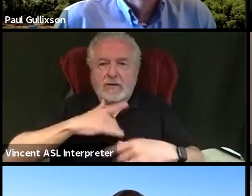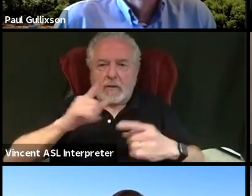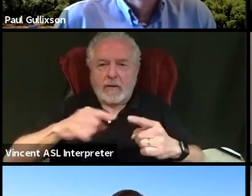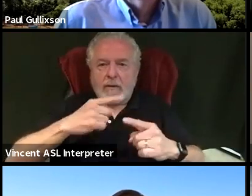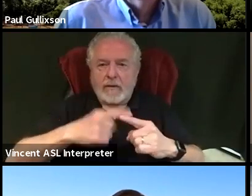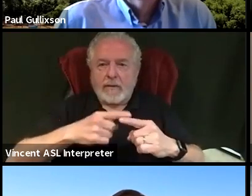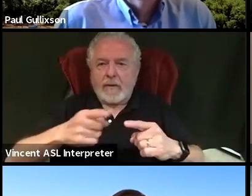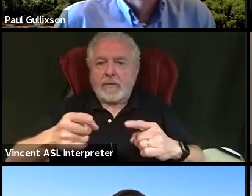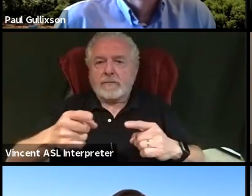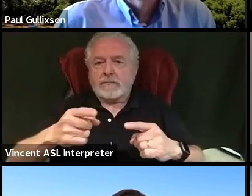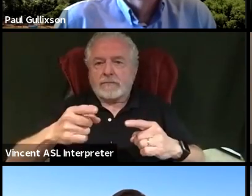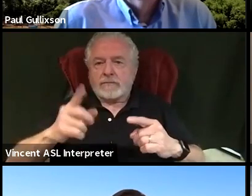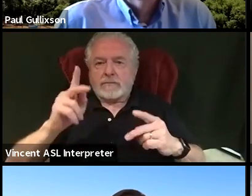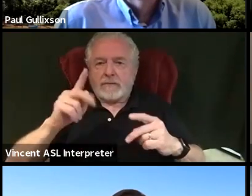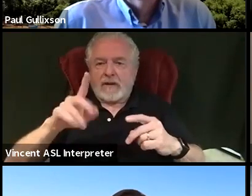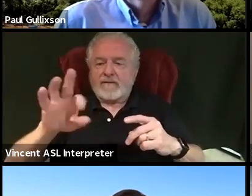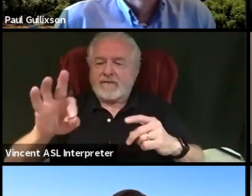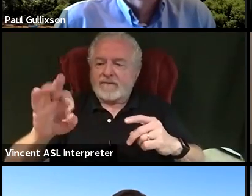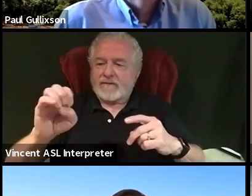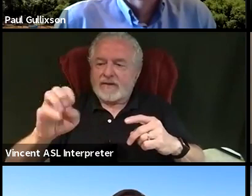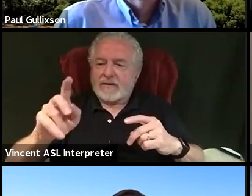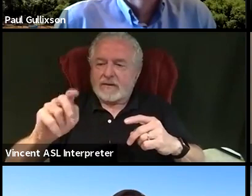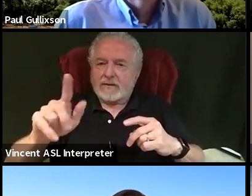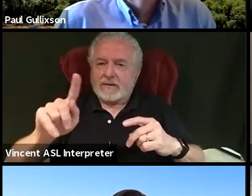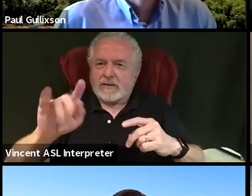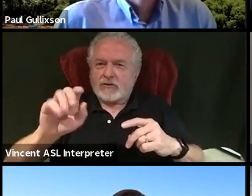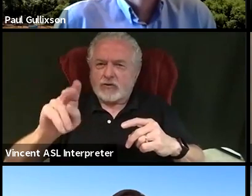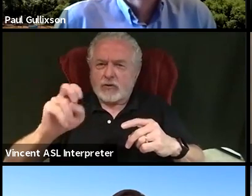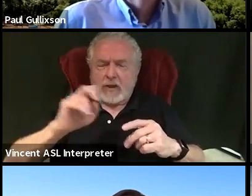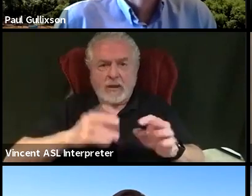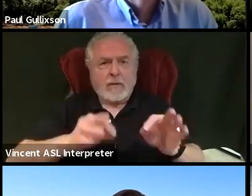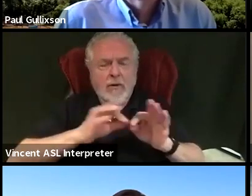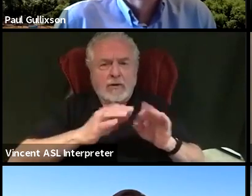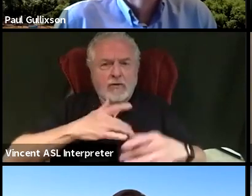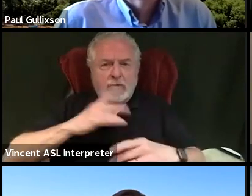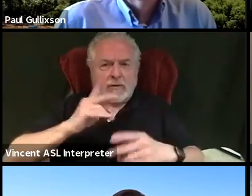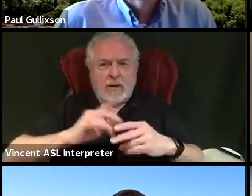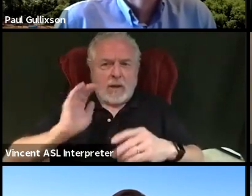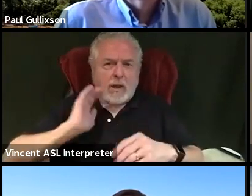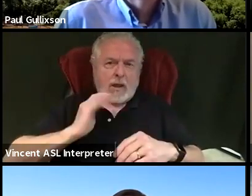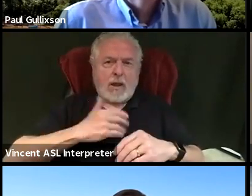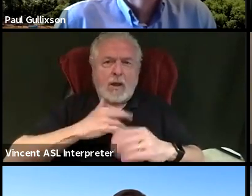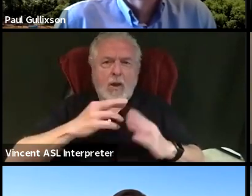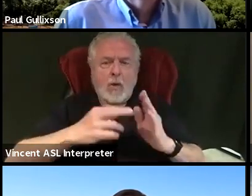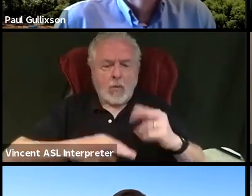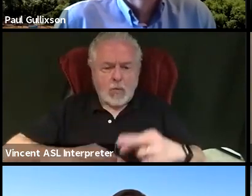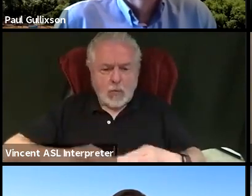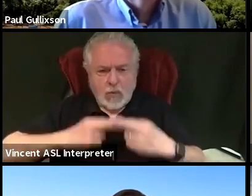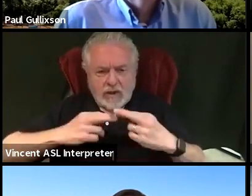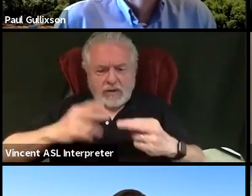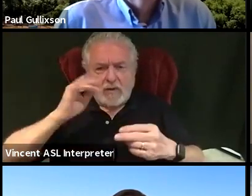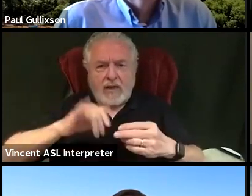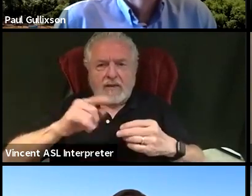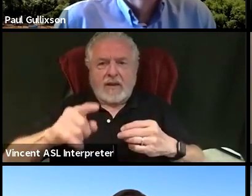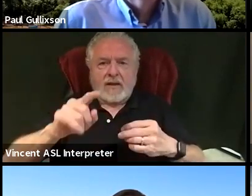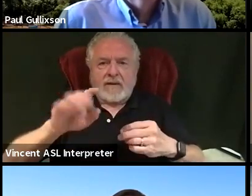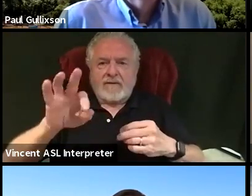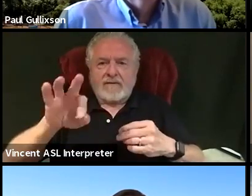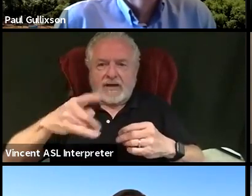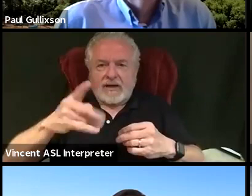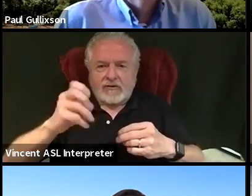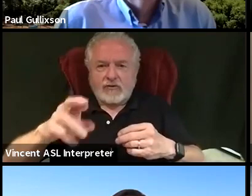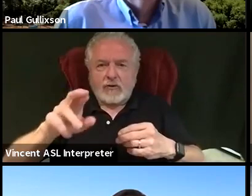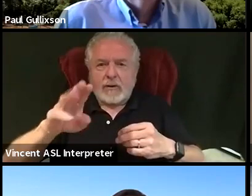around the fetal tissue. And that's an important concern for some of our residents. And to know that the Pfizer and the